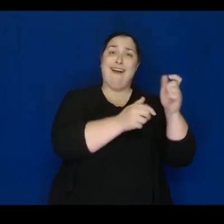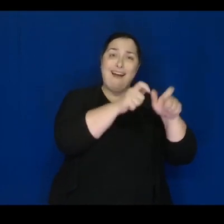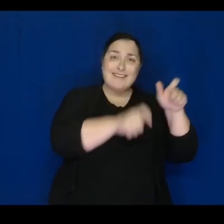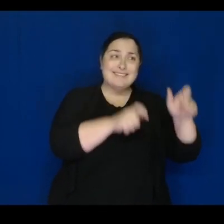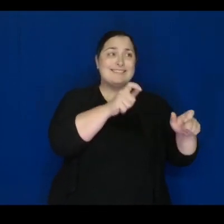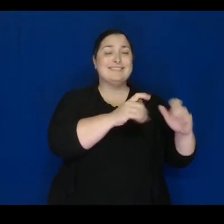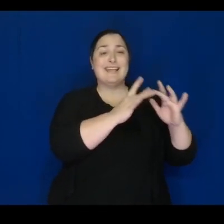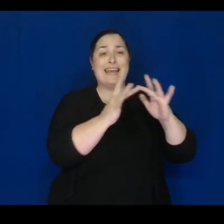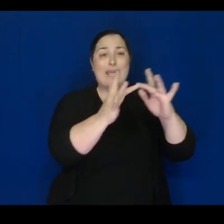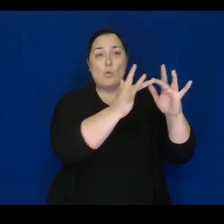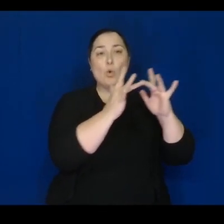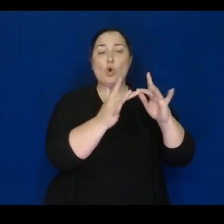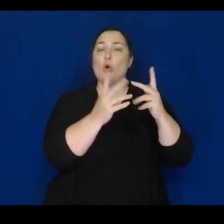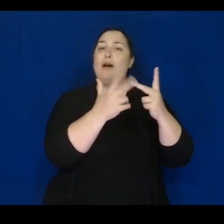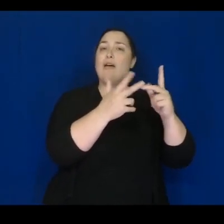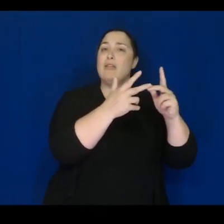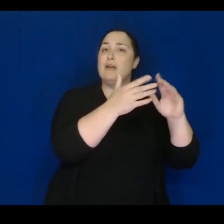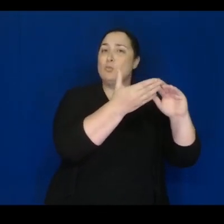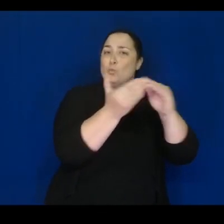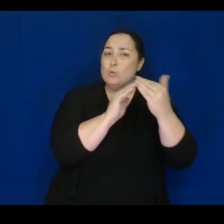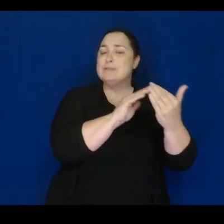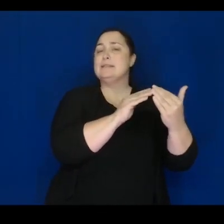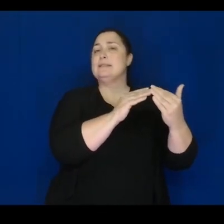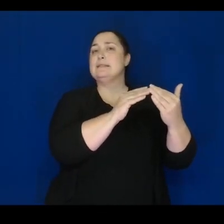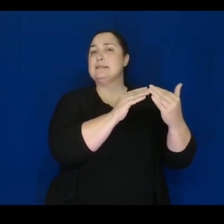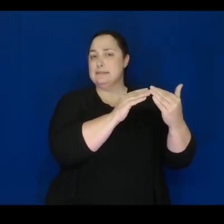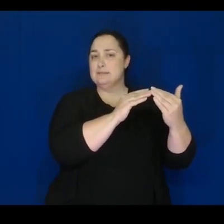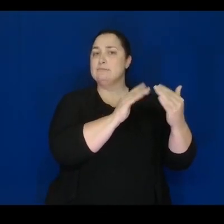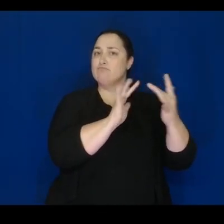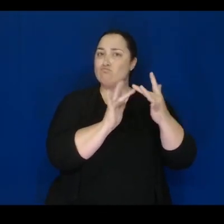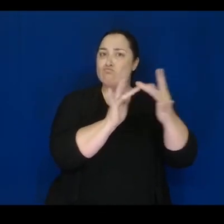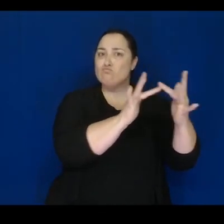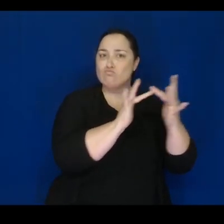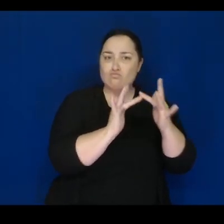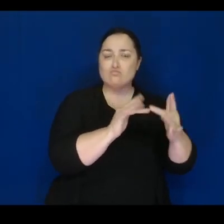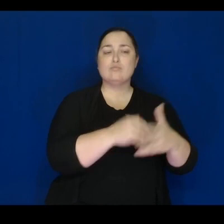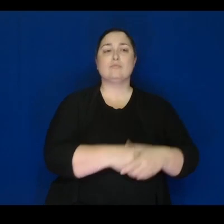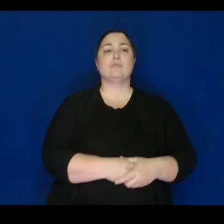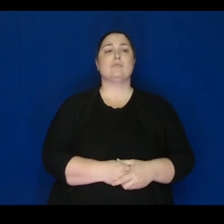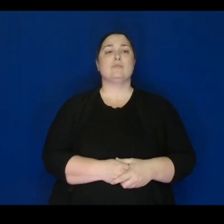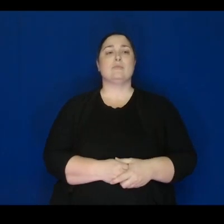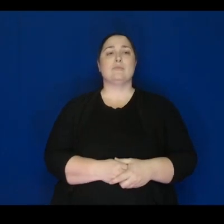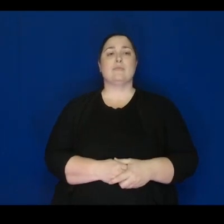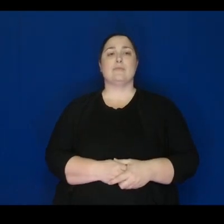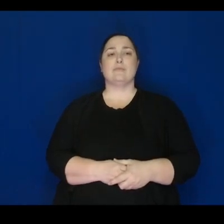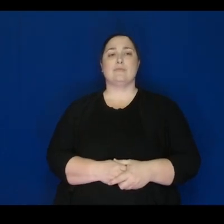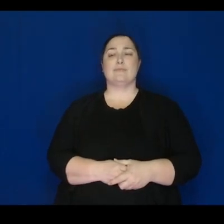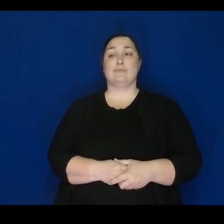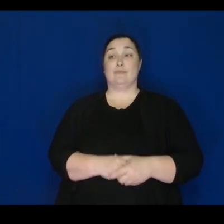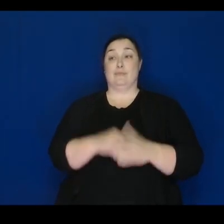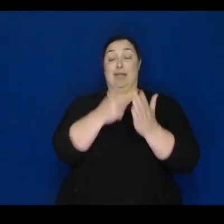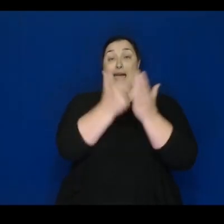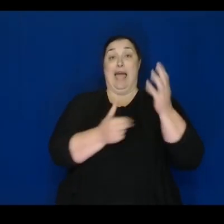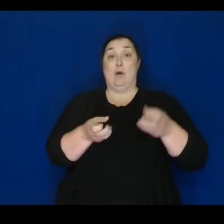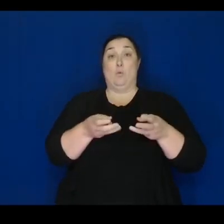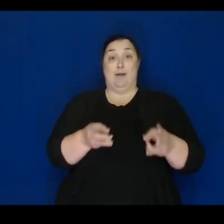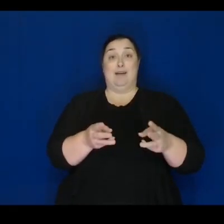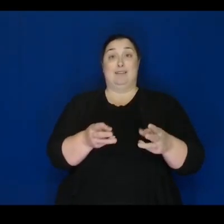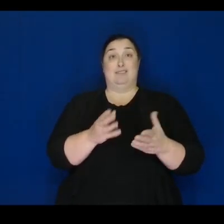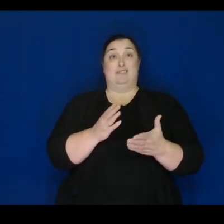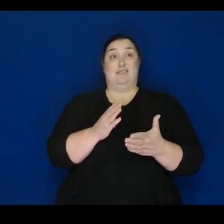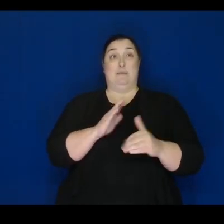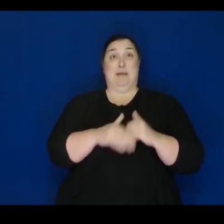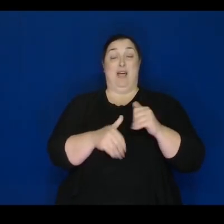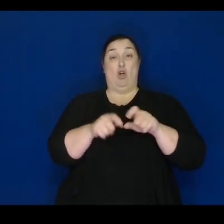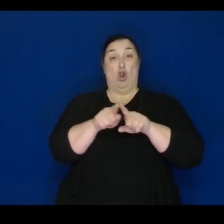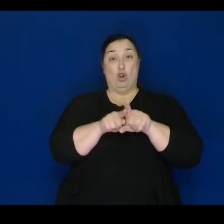with various communities that we work with. But Artways is really about learning from sharing our stories